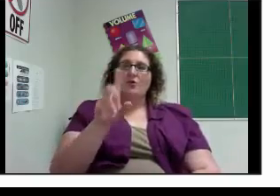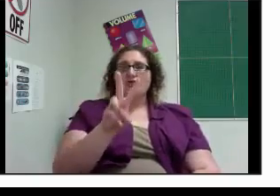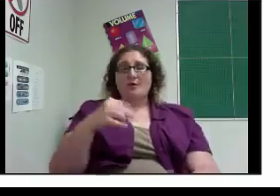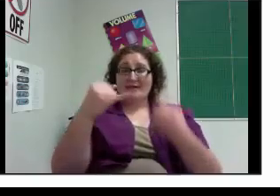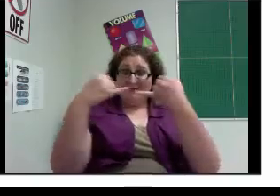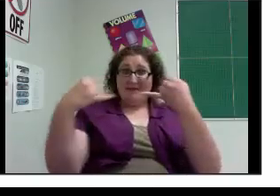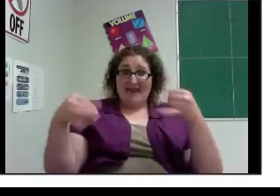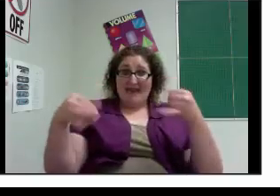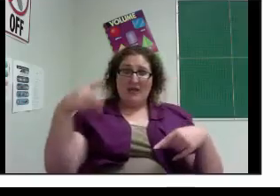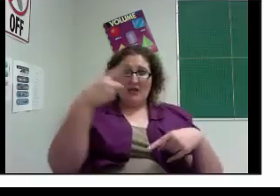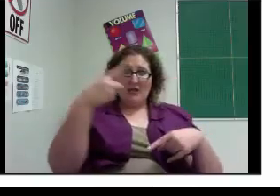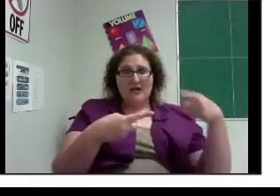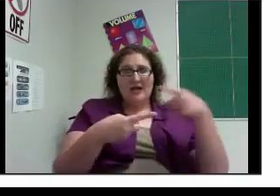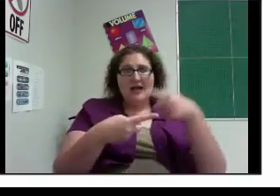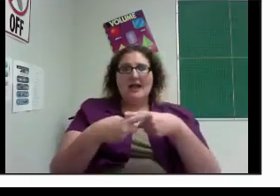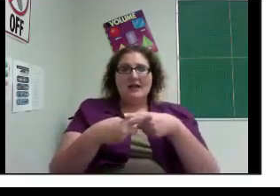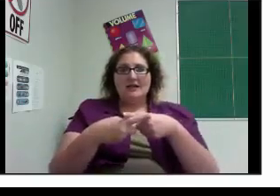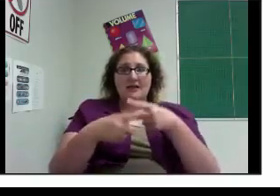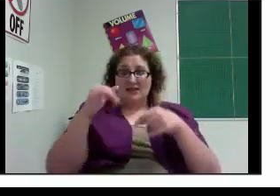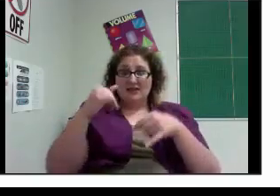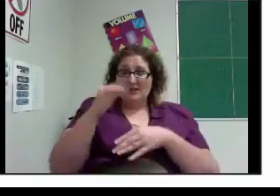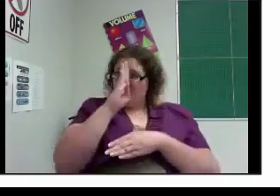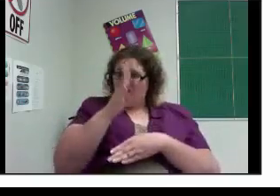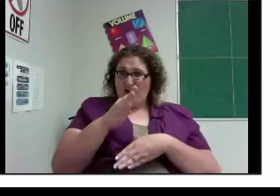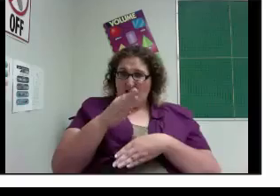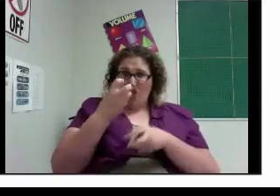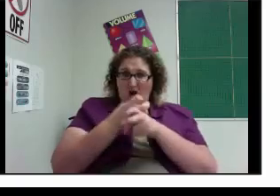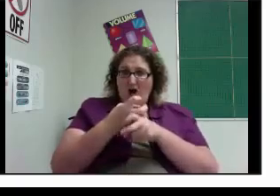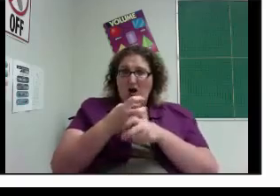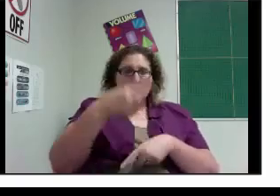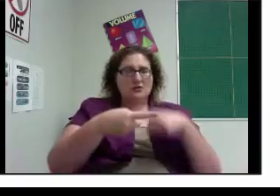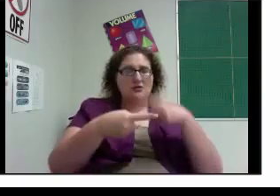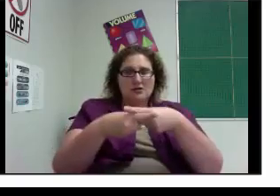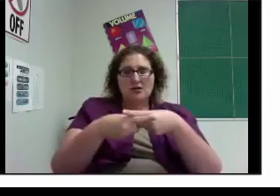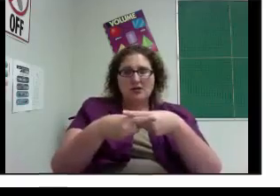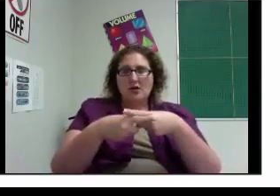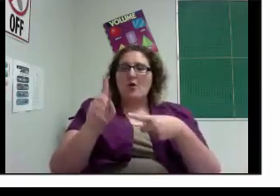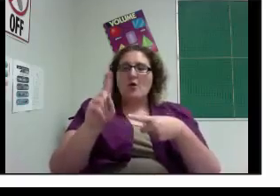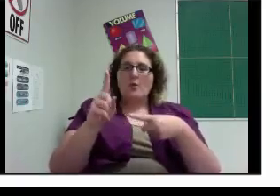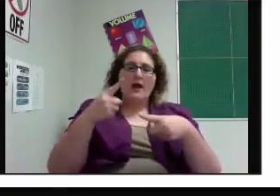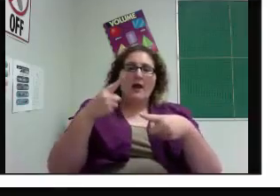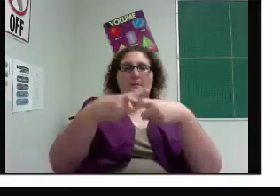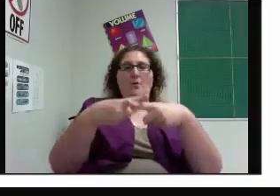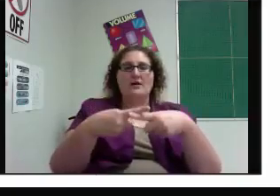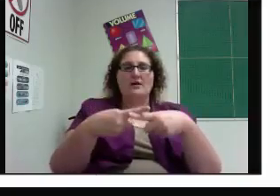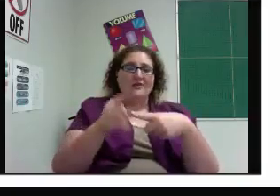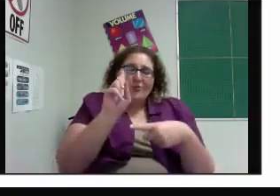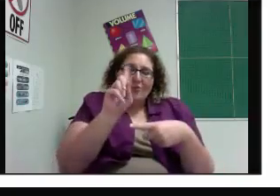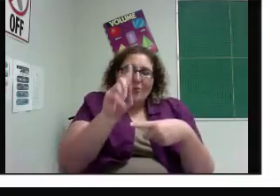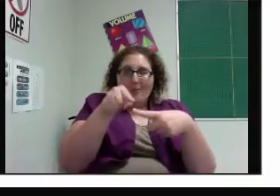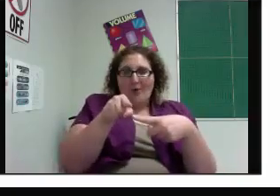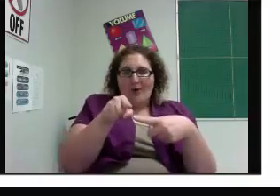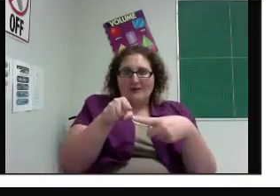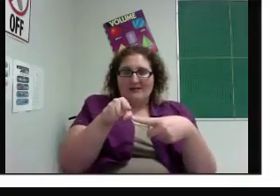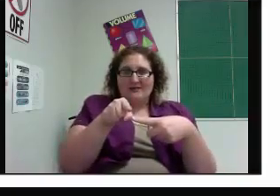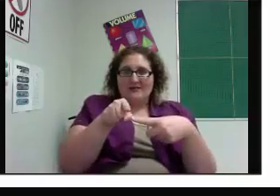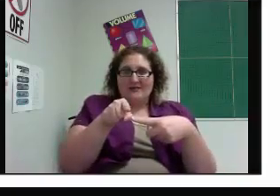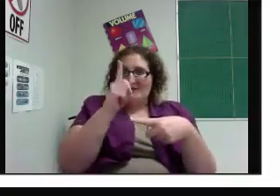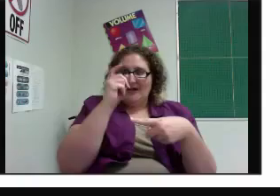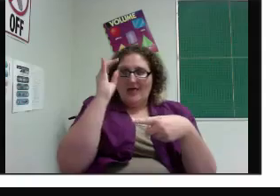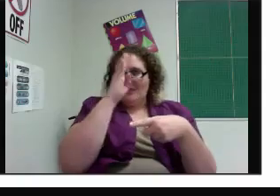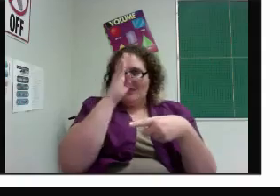lines. Okay, the next postulate says if two distinct planes intersect, then they intersect to form exactly